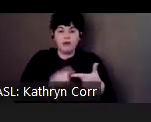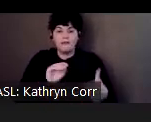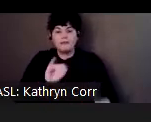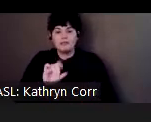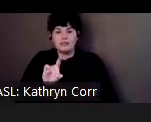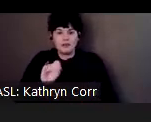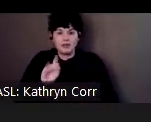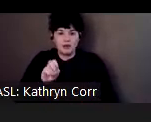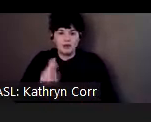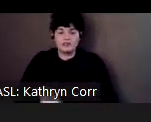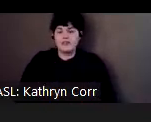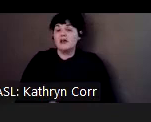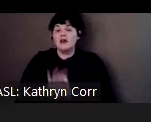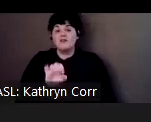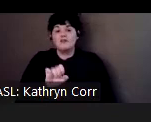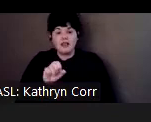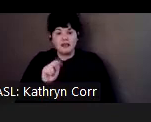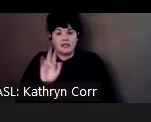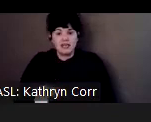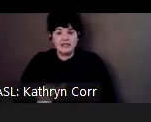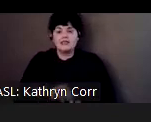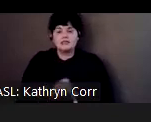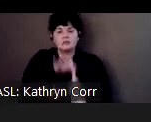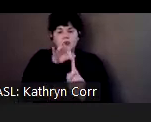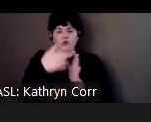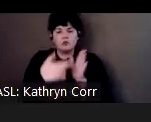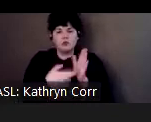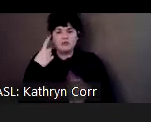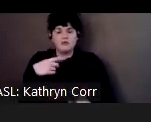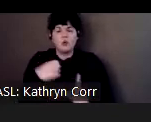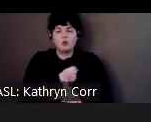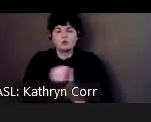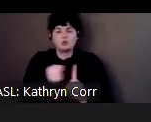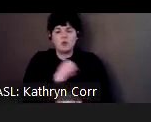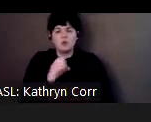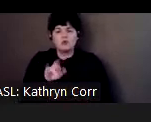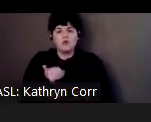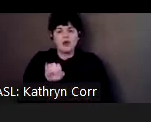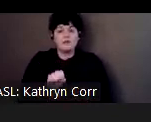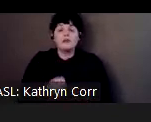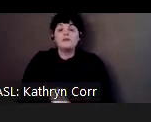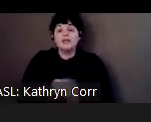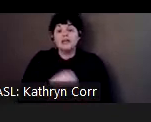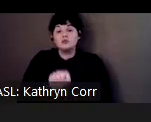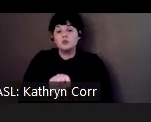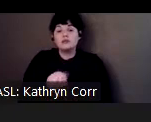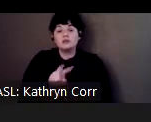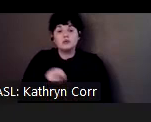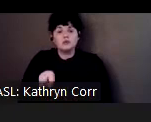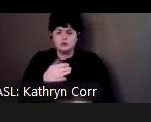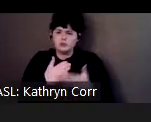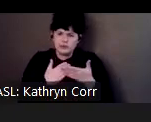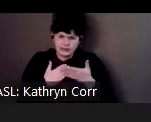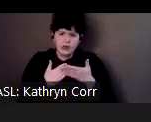for assaultive crimes. In February 2022, some convictions for operating while